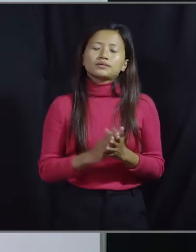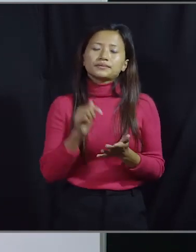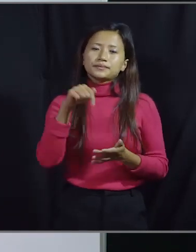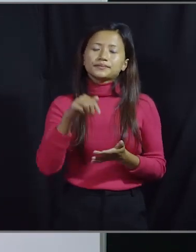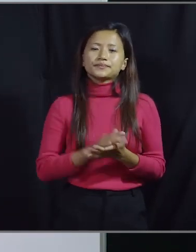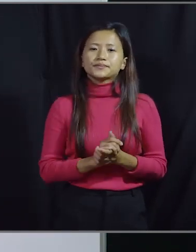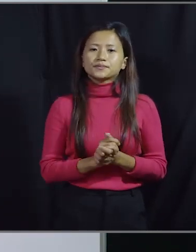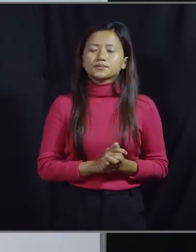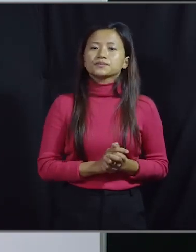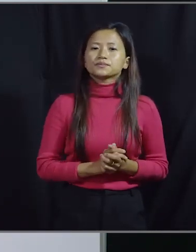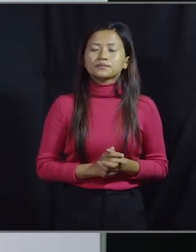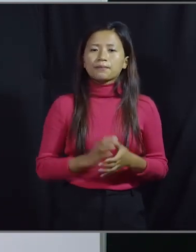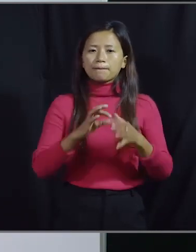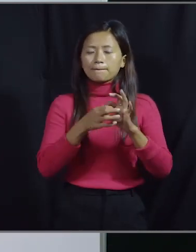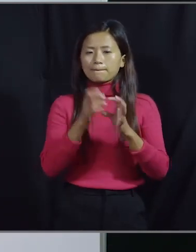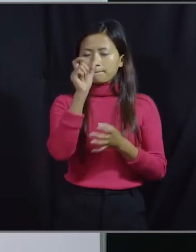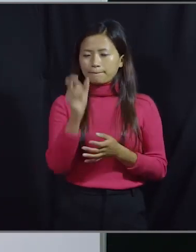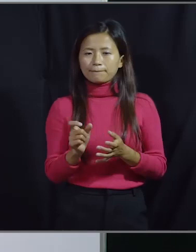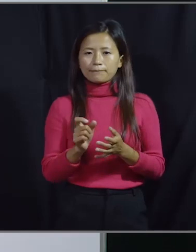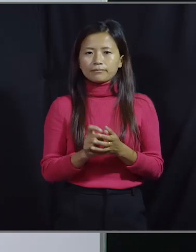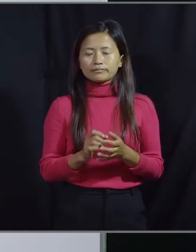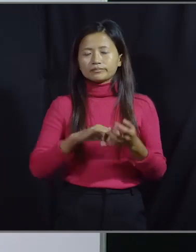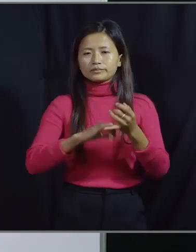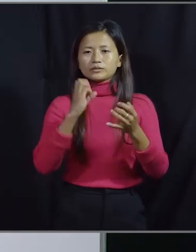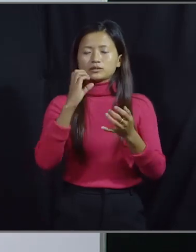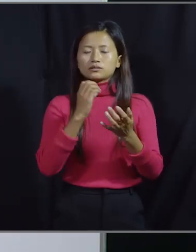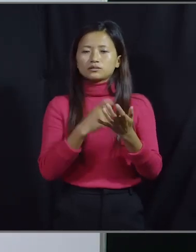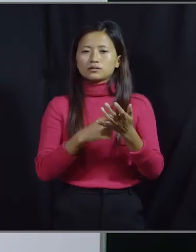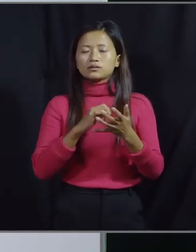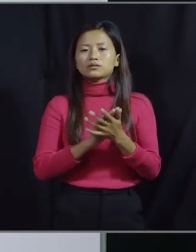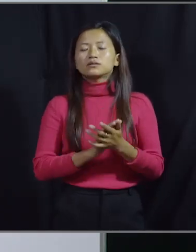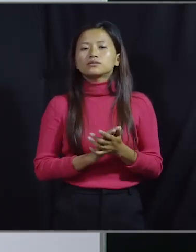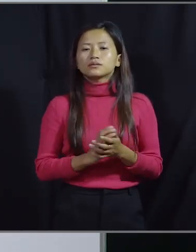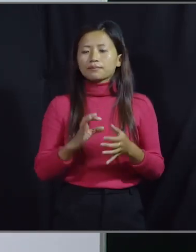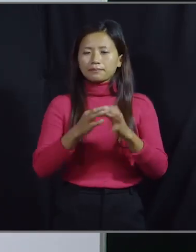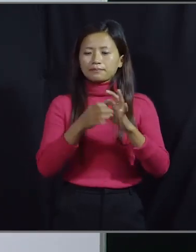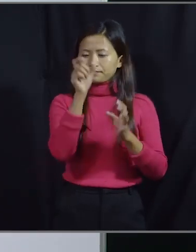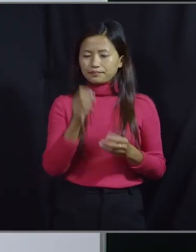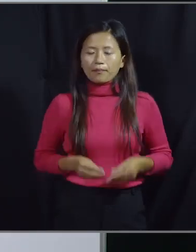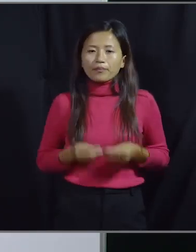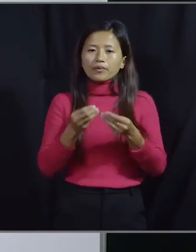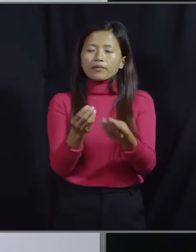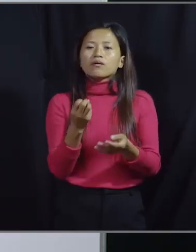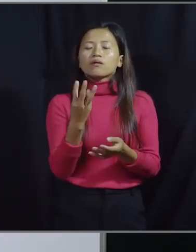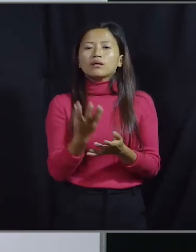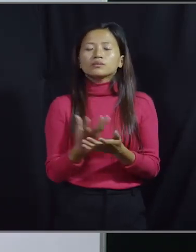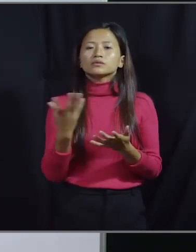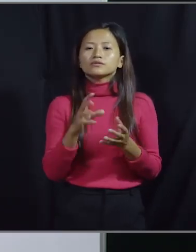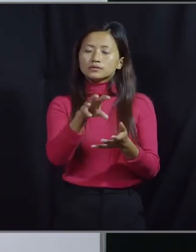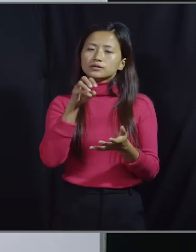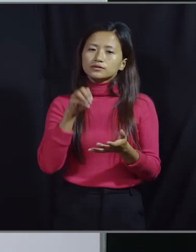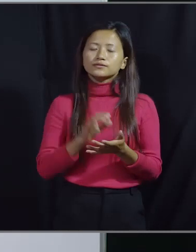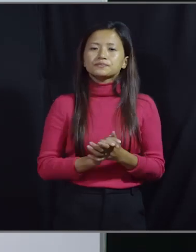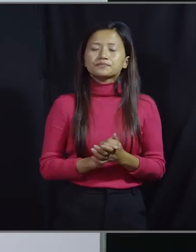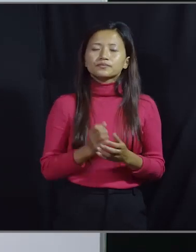this partner, I mean the sacrificing ratio, a sacrificing partner should get, how much is he supposed to get from